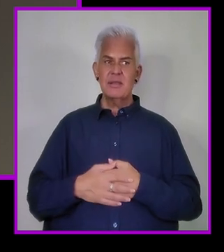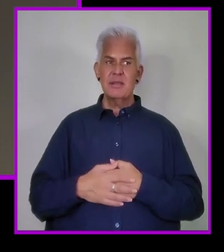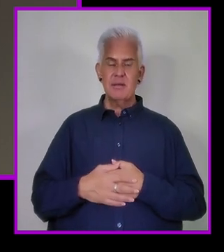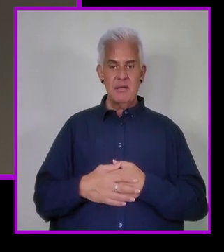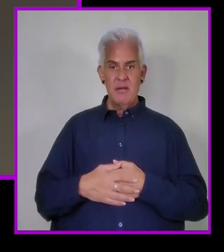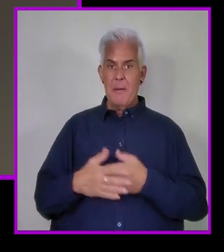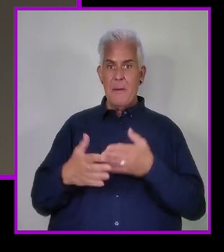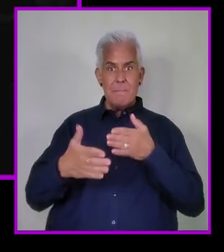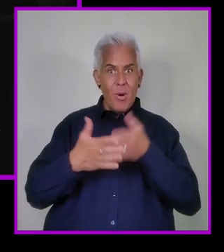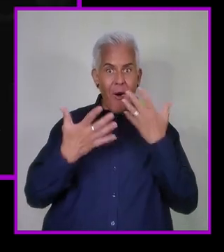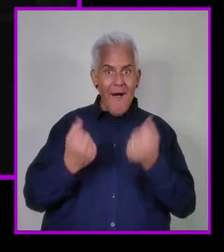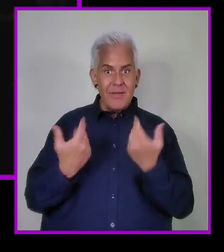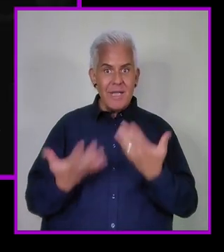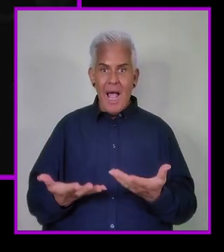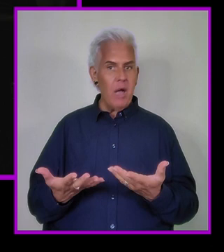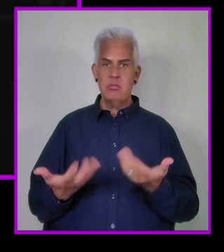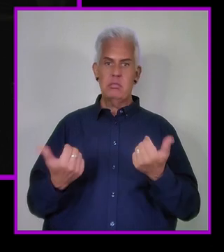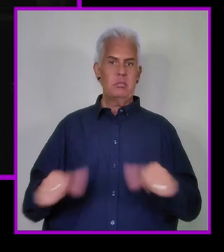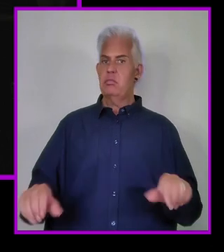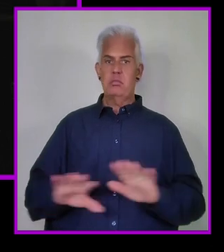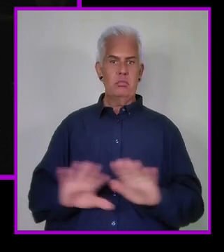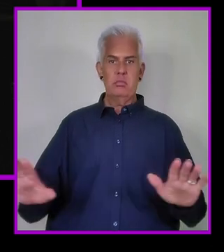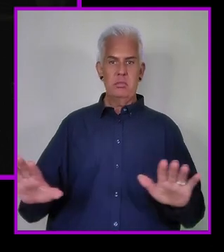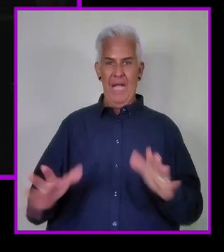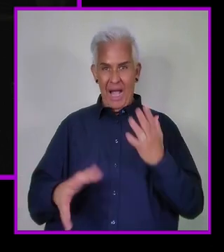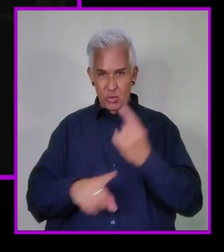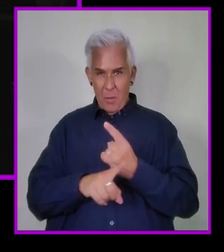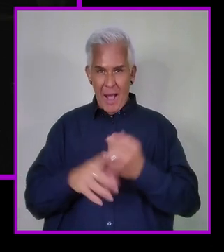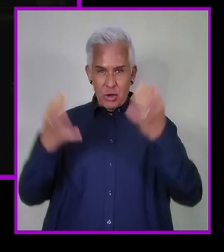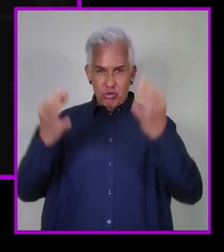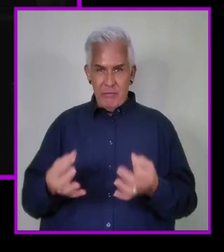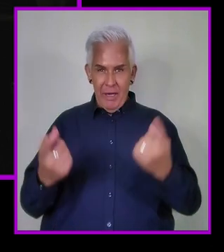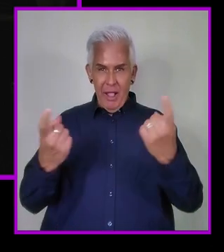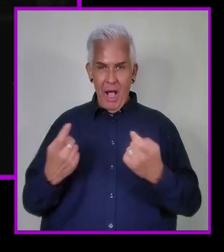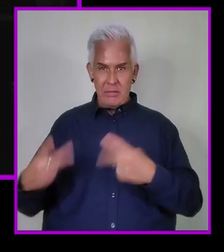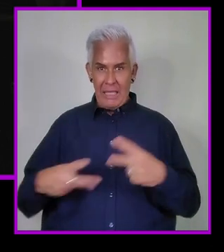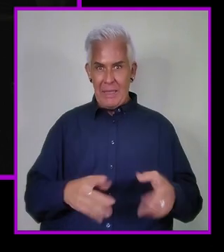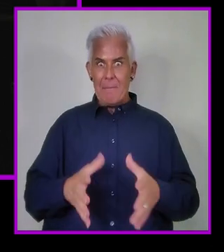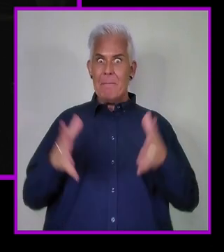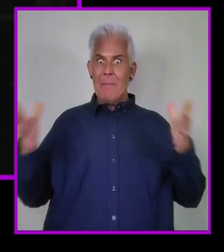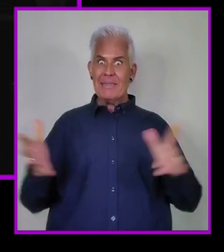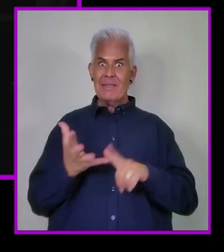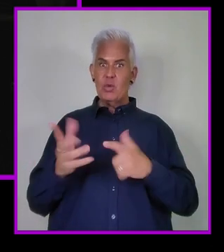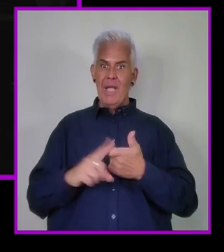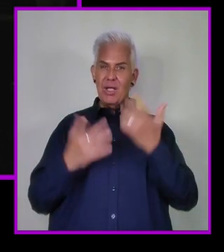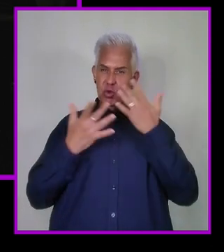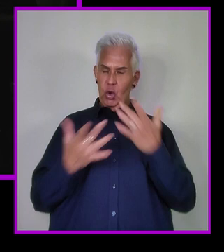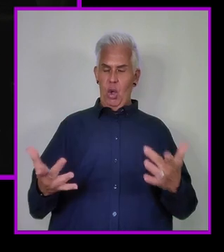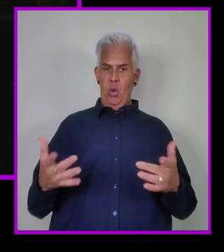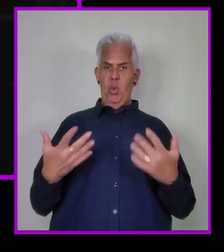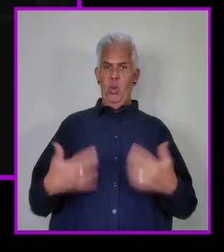that barrier is in place anymore. Mm-hmm. You know, the fact that we've, you know, we're talking about strictly, you know, such a major UK show. Mm. So I